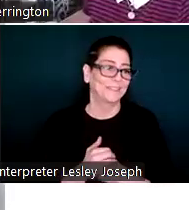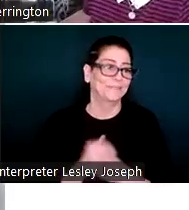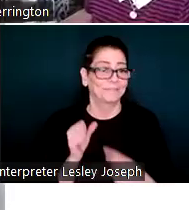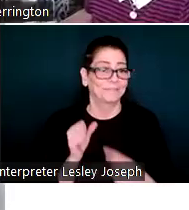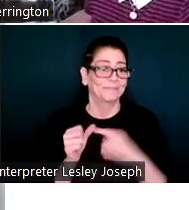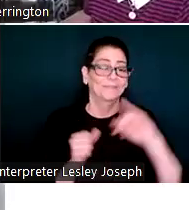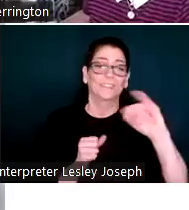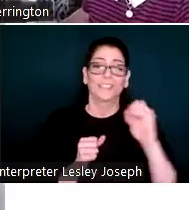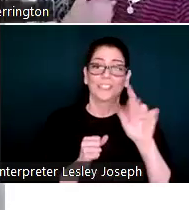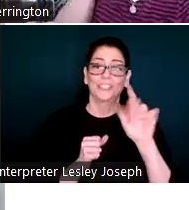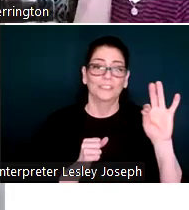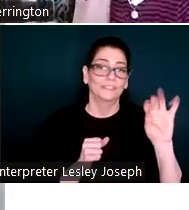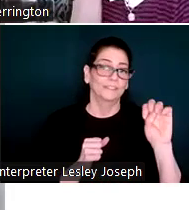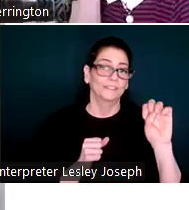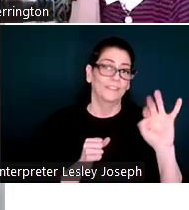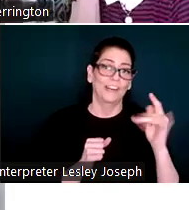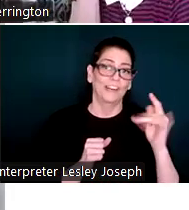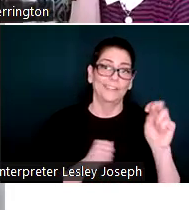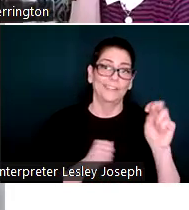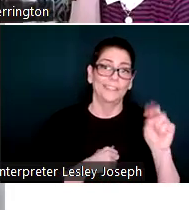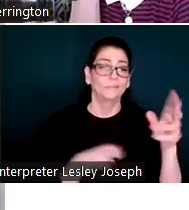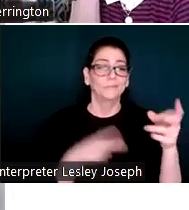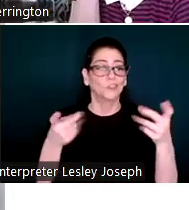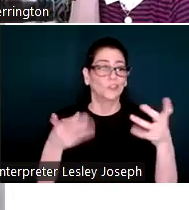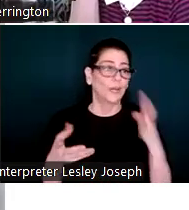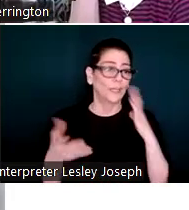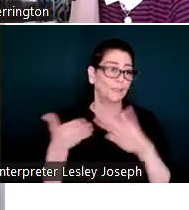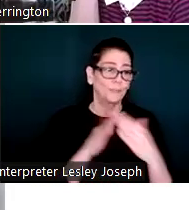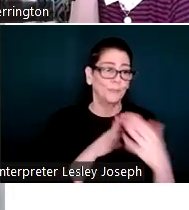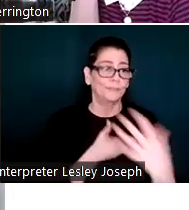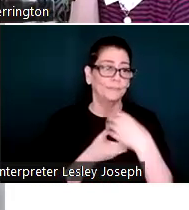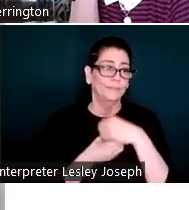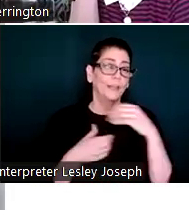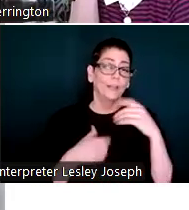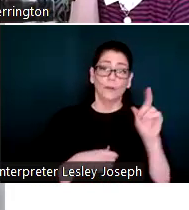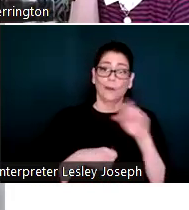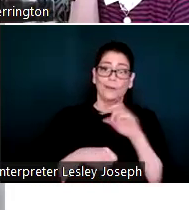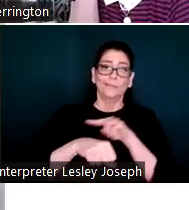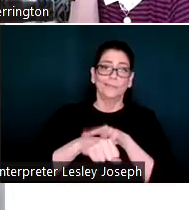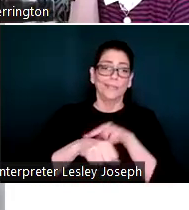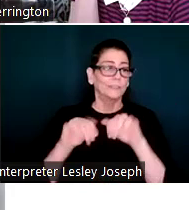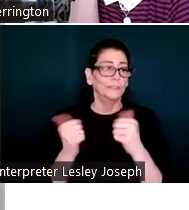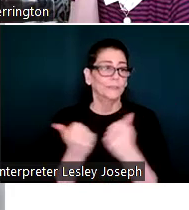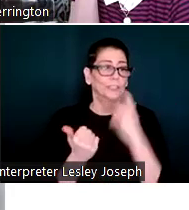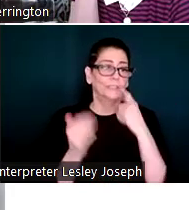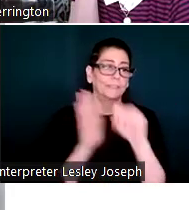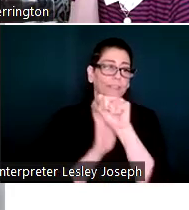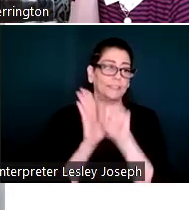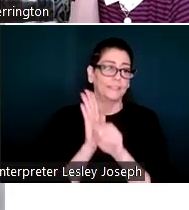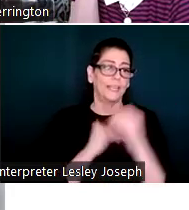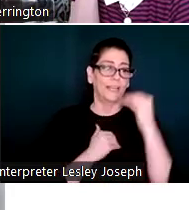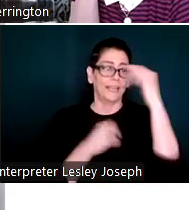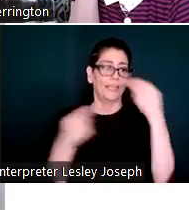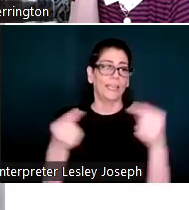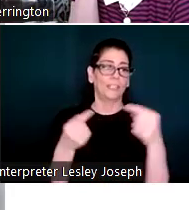So first off, we have Jill Farrington, who is the Director of Community Integration at the National Association of State Head